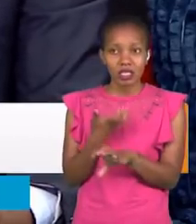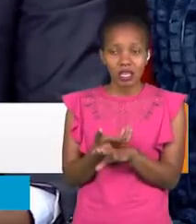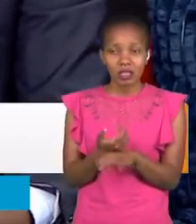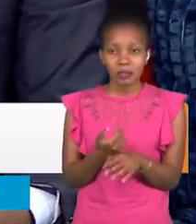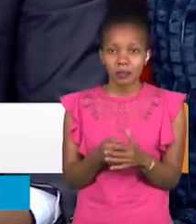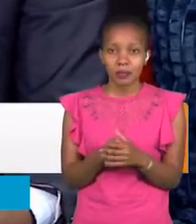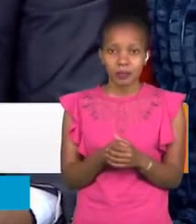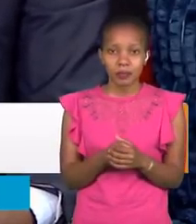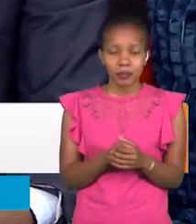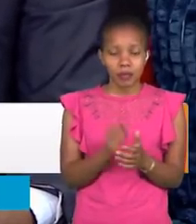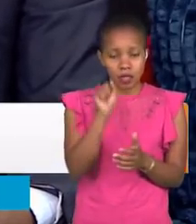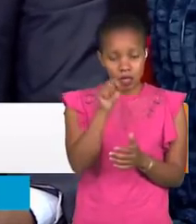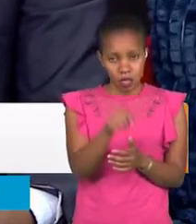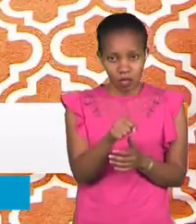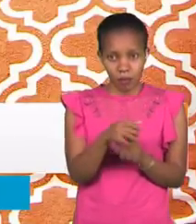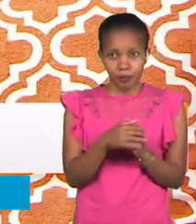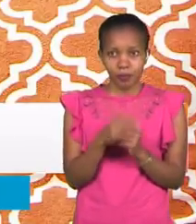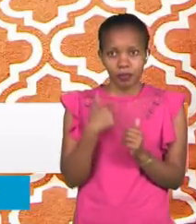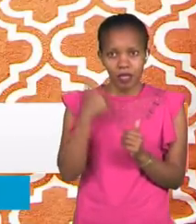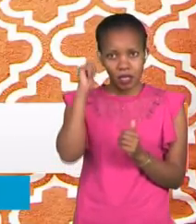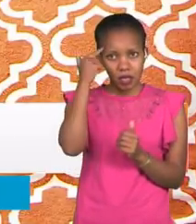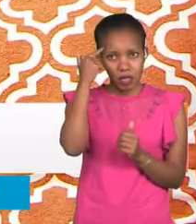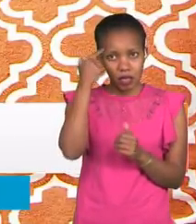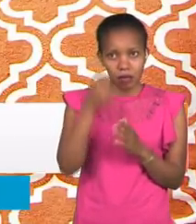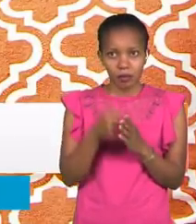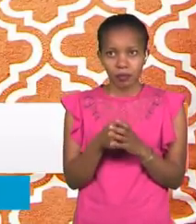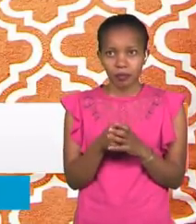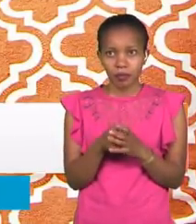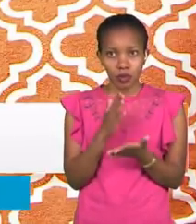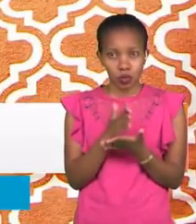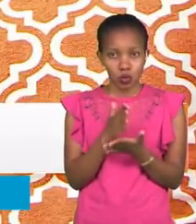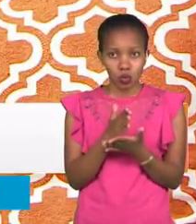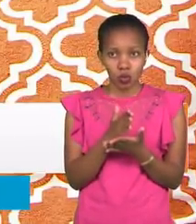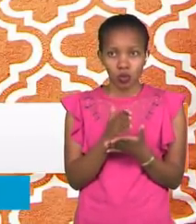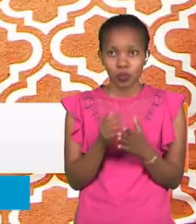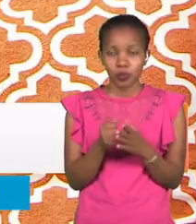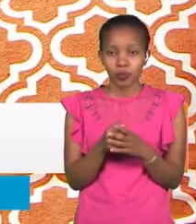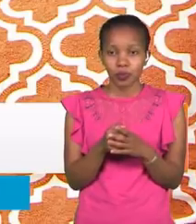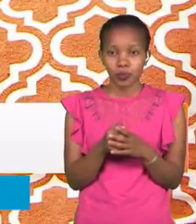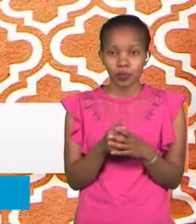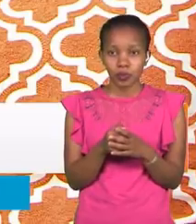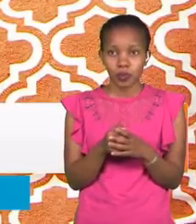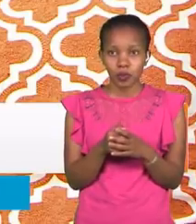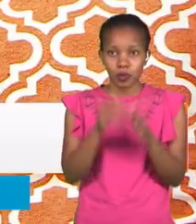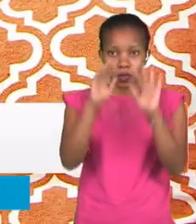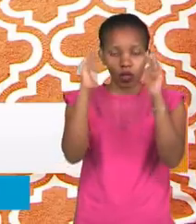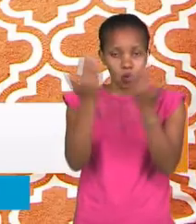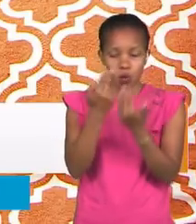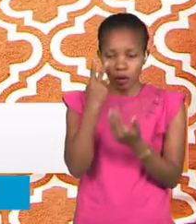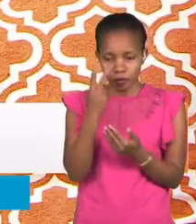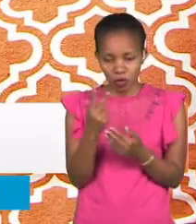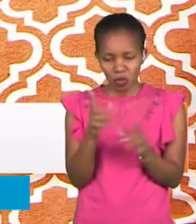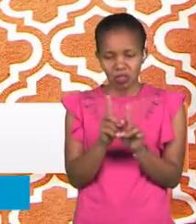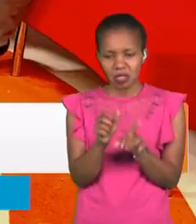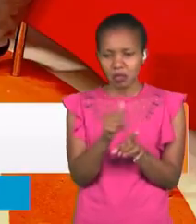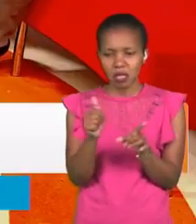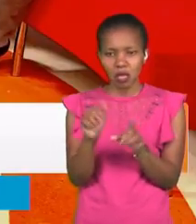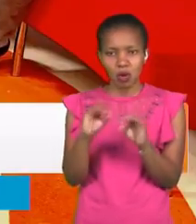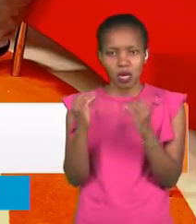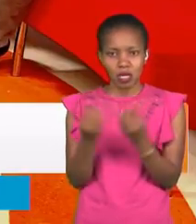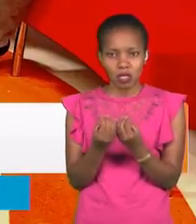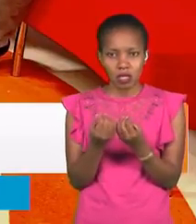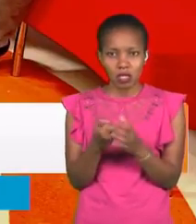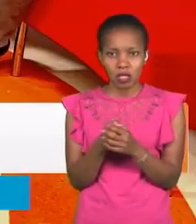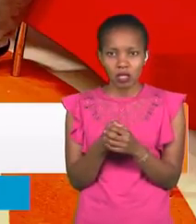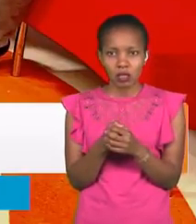sure. Yeah, and I think what Nick you're saying is true, and World Vision, like any other organization, we're